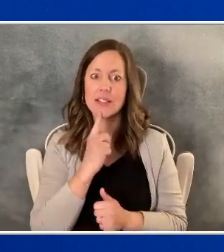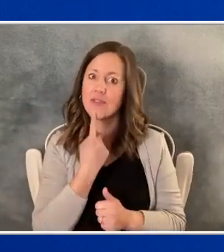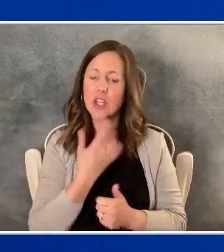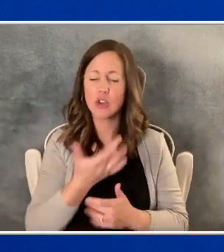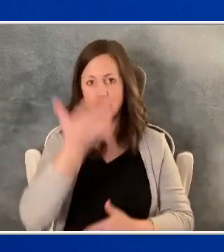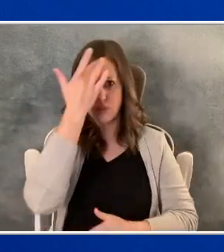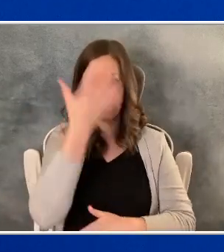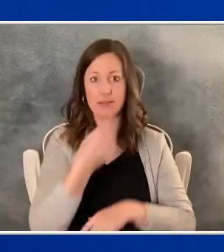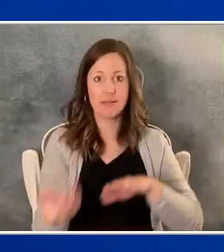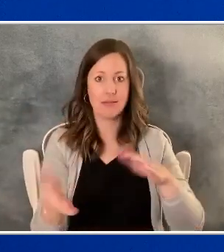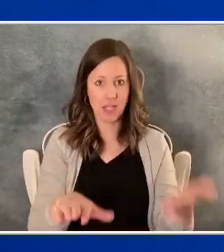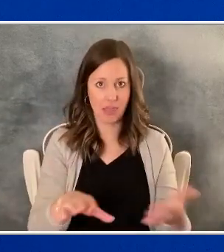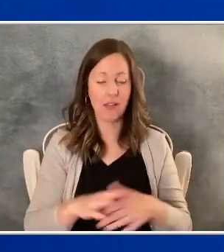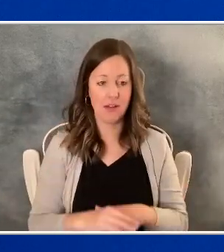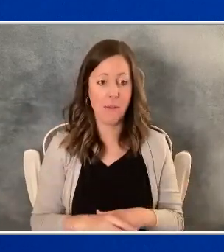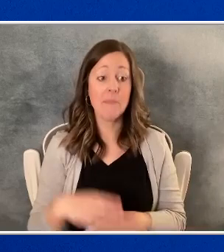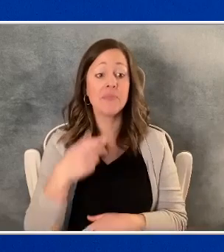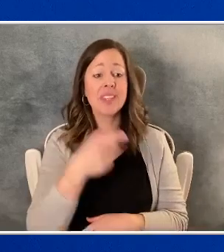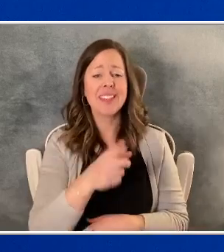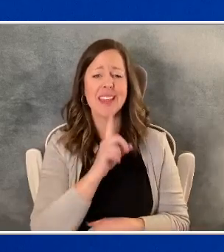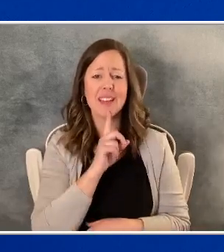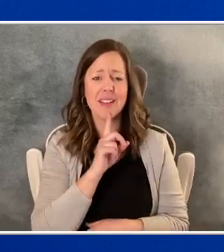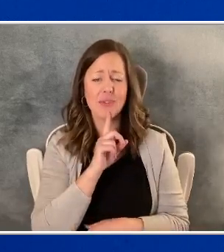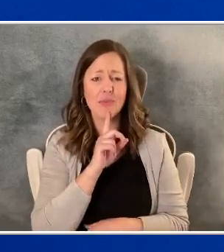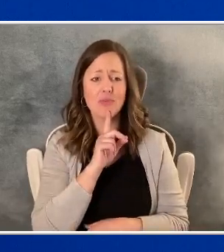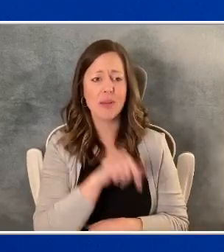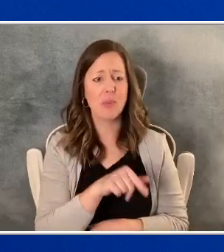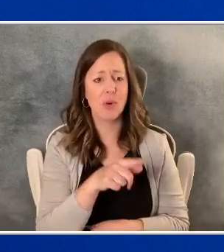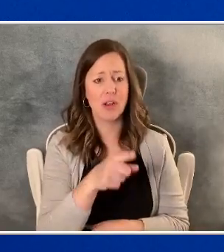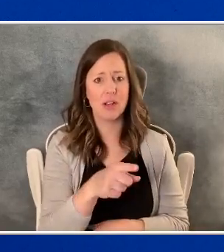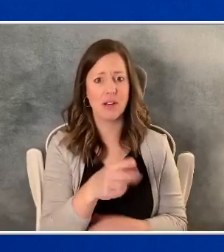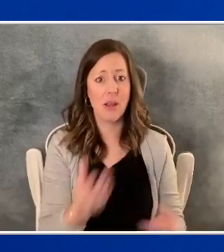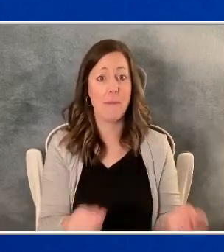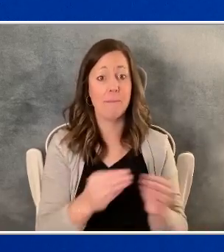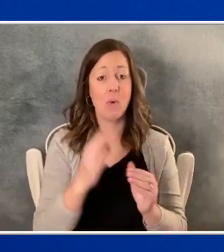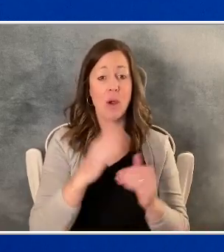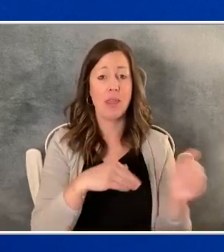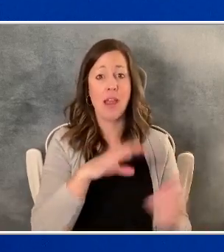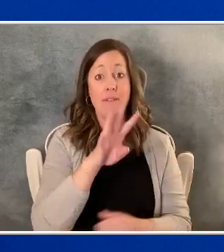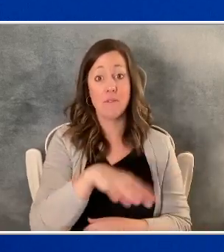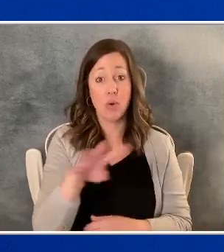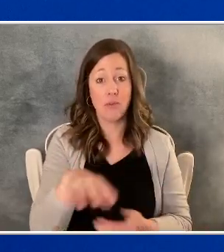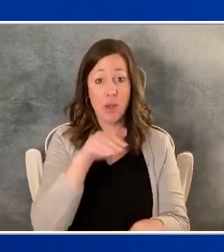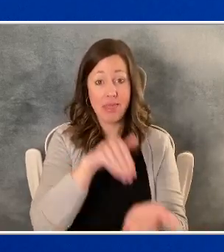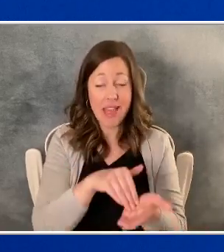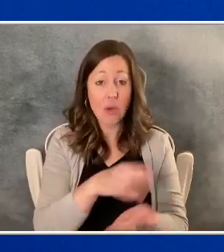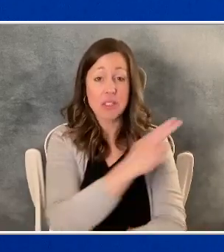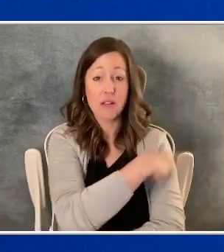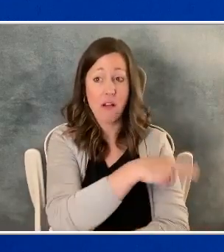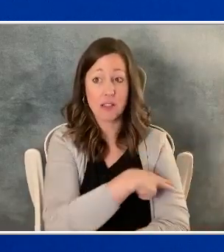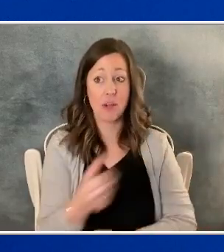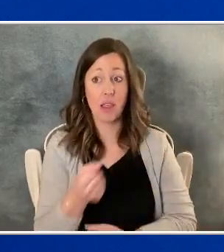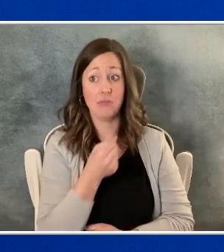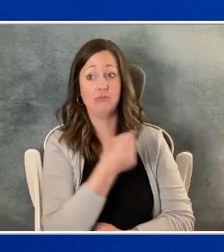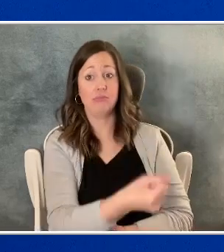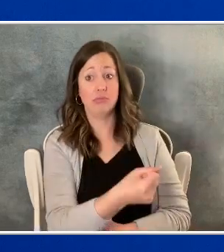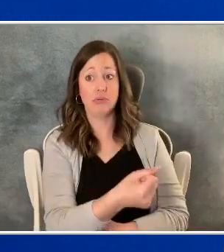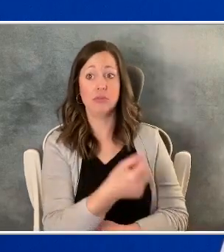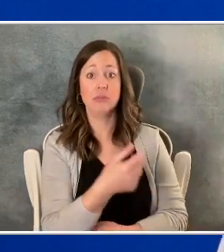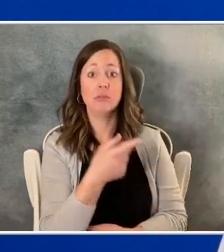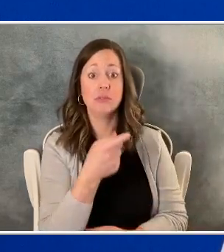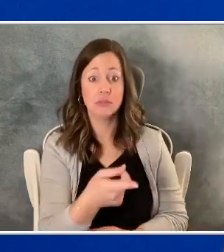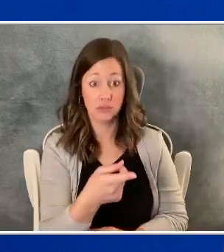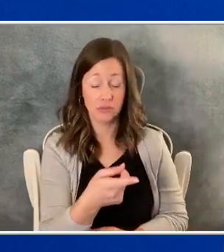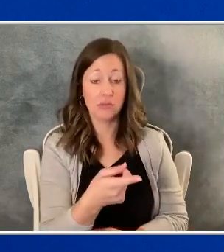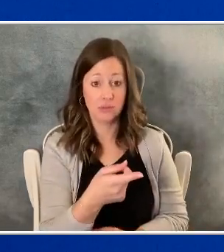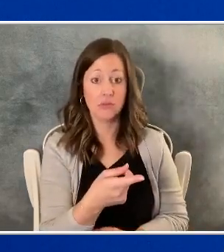actually reported that over 44,000 hospitalizations were saved during that 2 years of